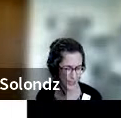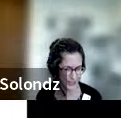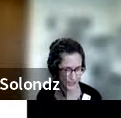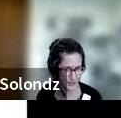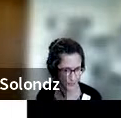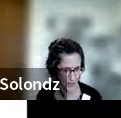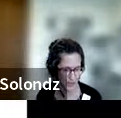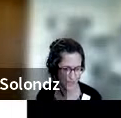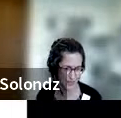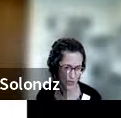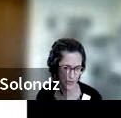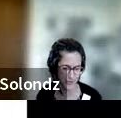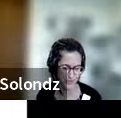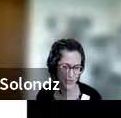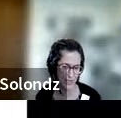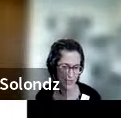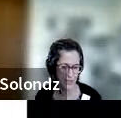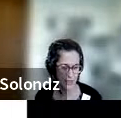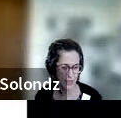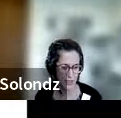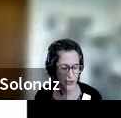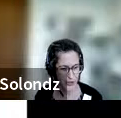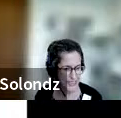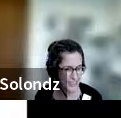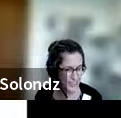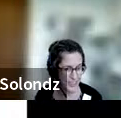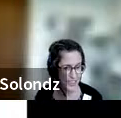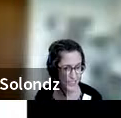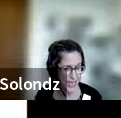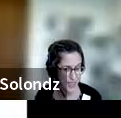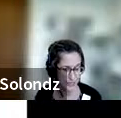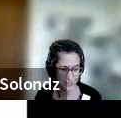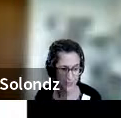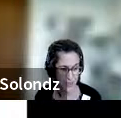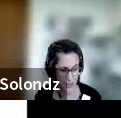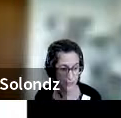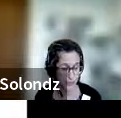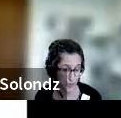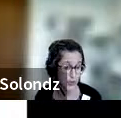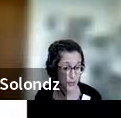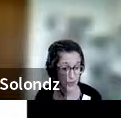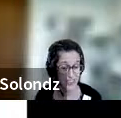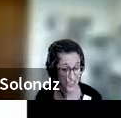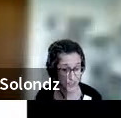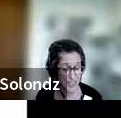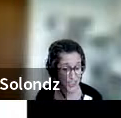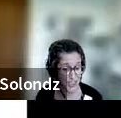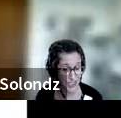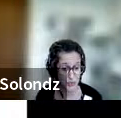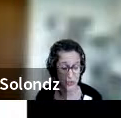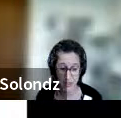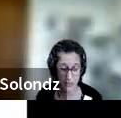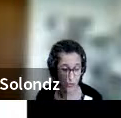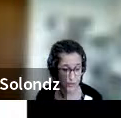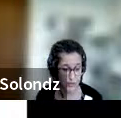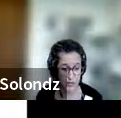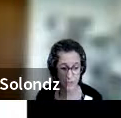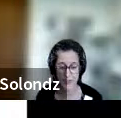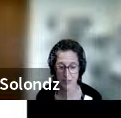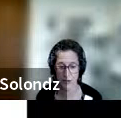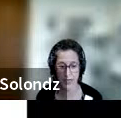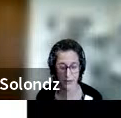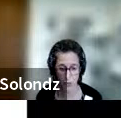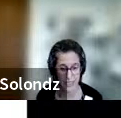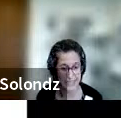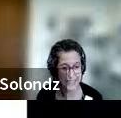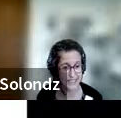4 different areas for our clinic model. So you can see there, community participation was really